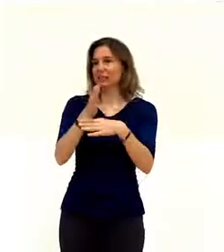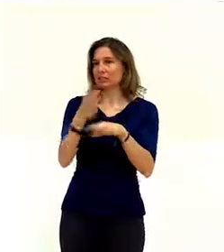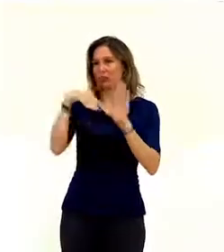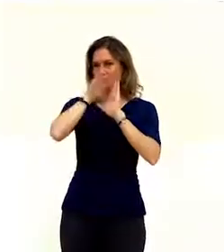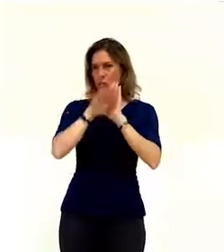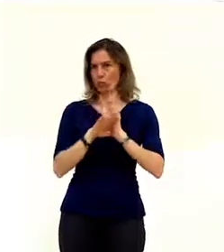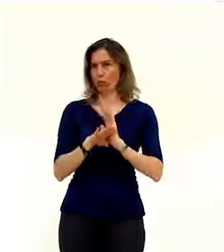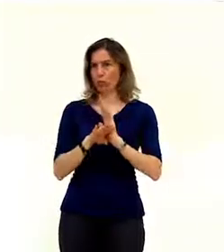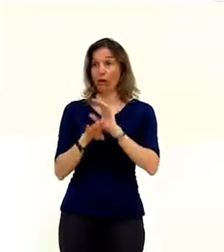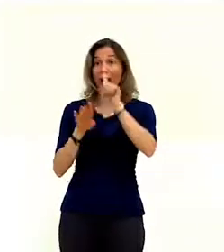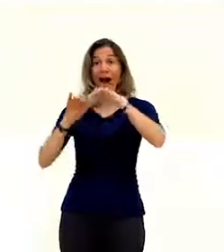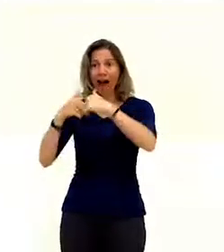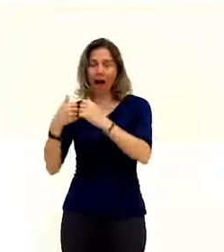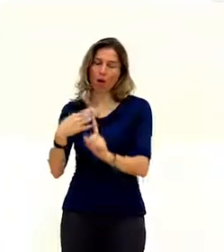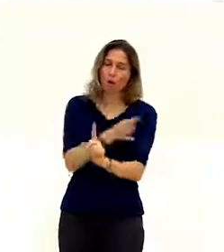requirements through procurement.